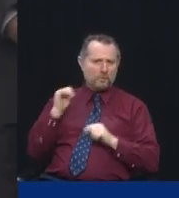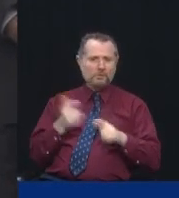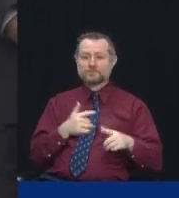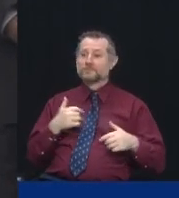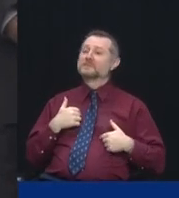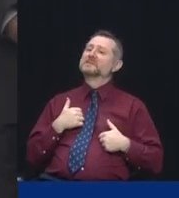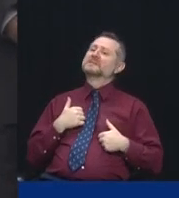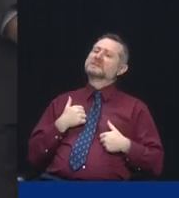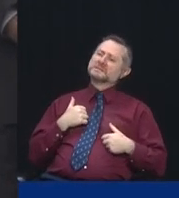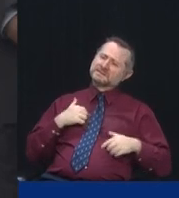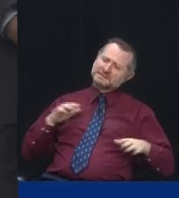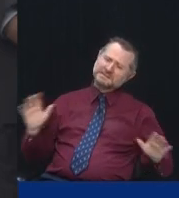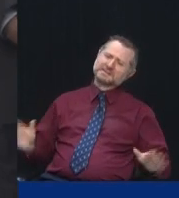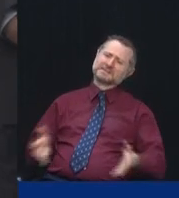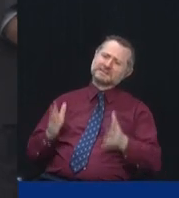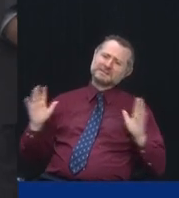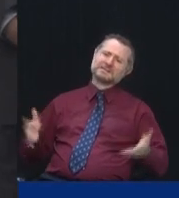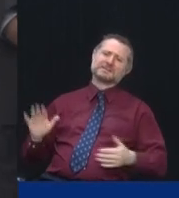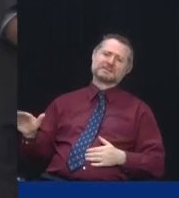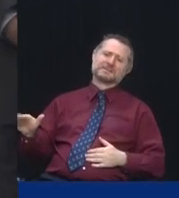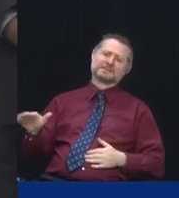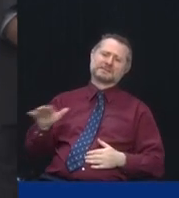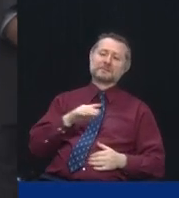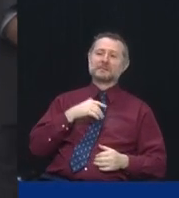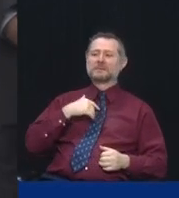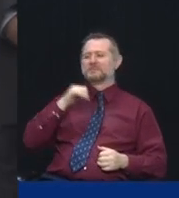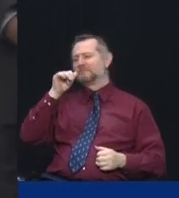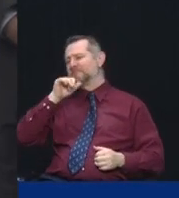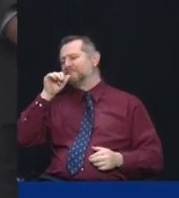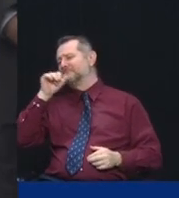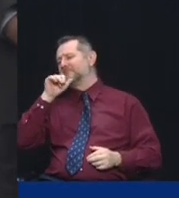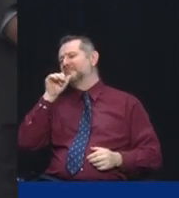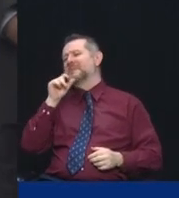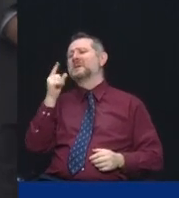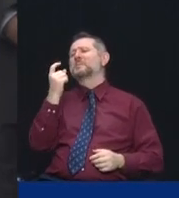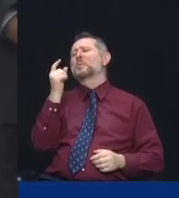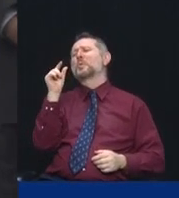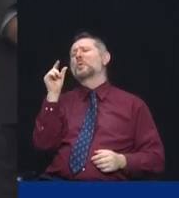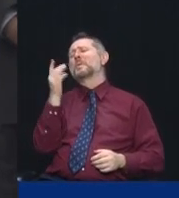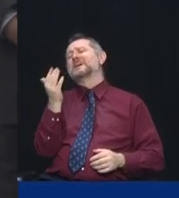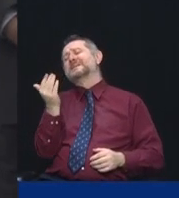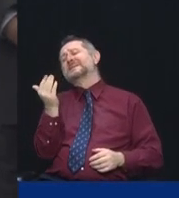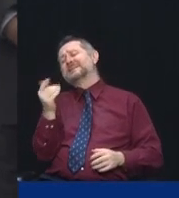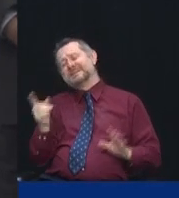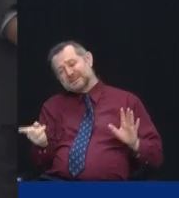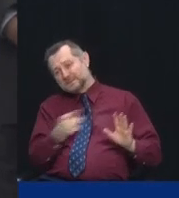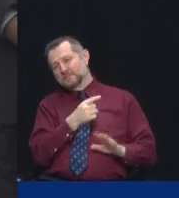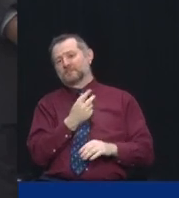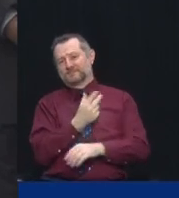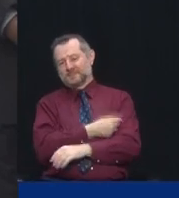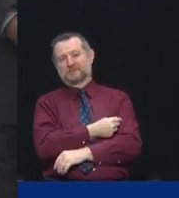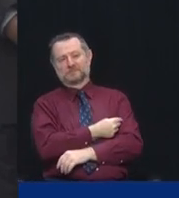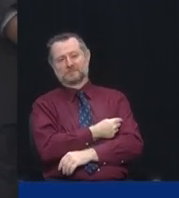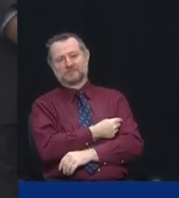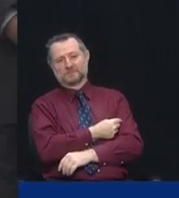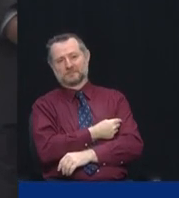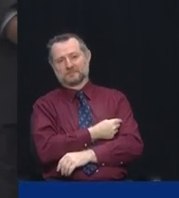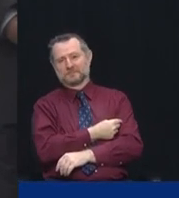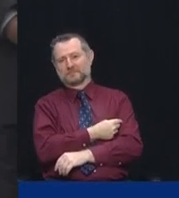you to hang on a little longer and get yourself vaccinated. Get the shot